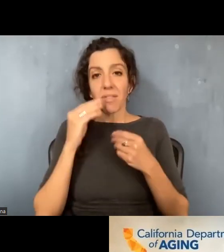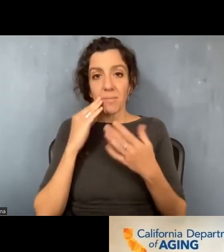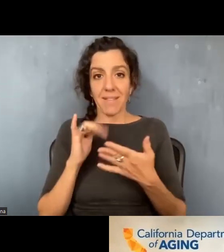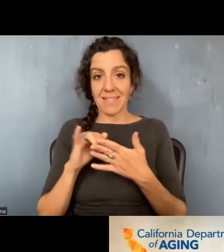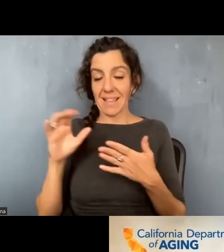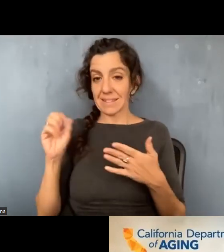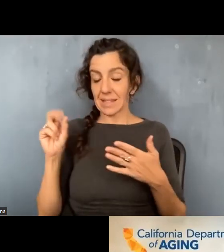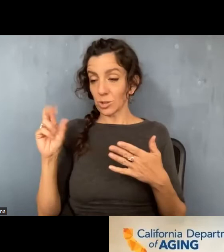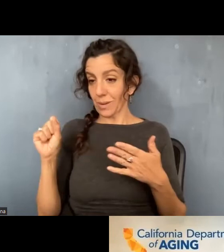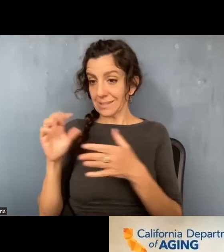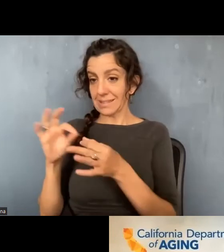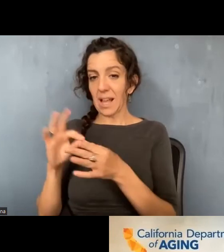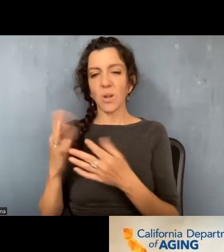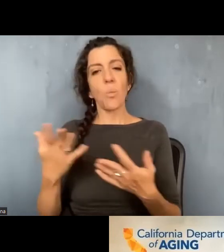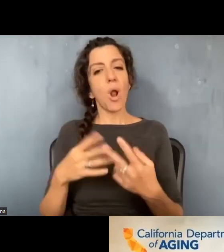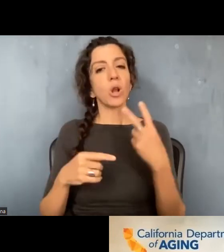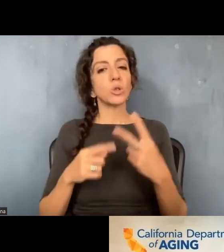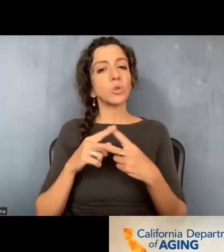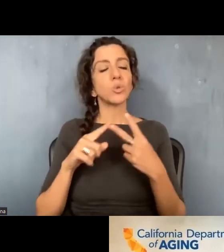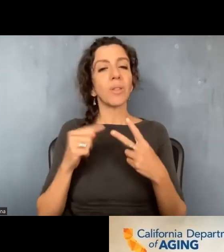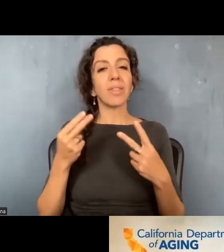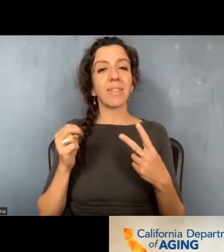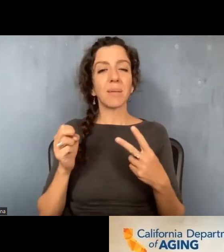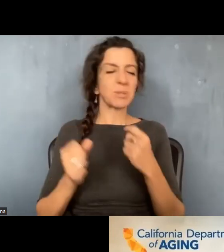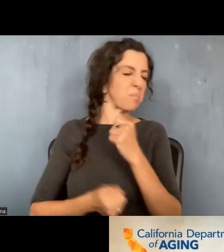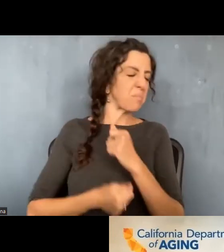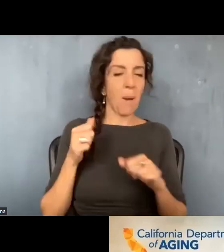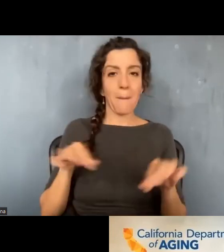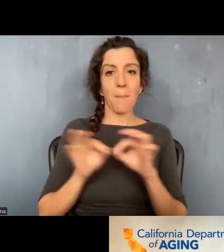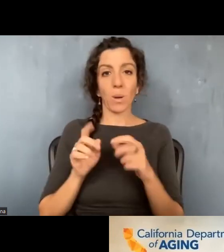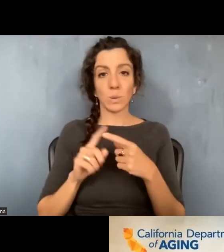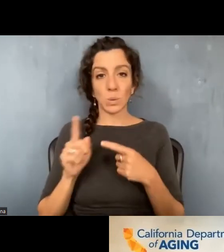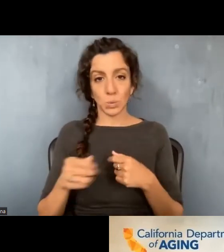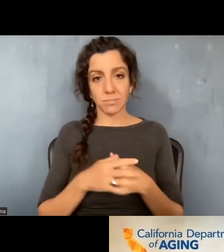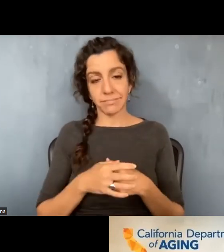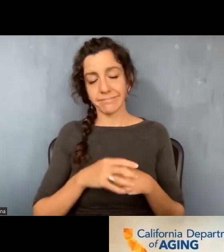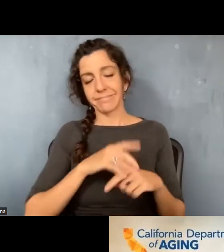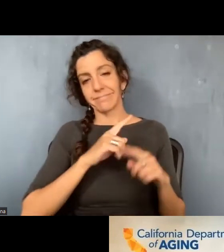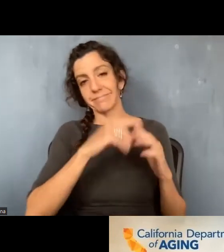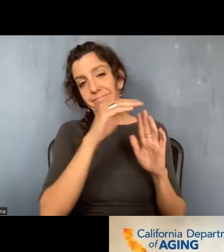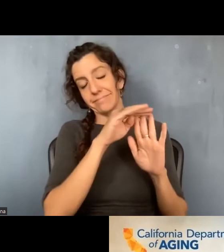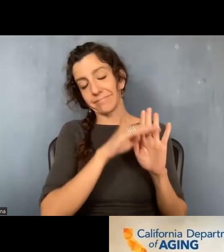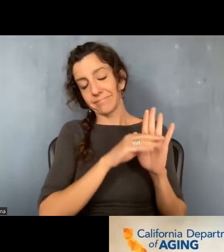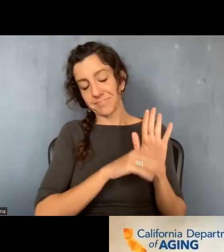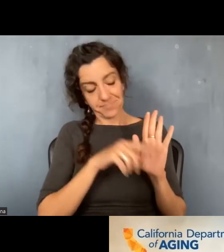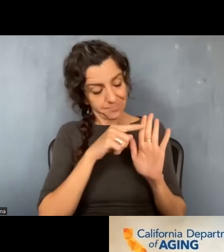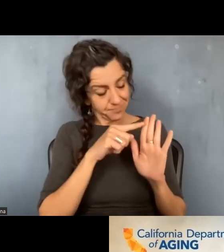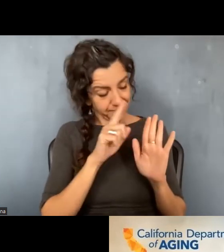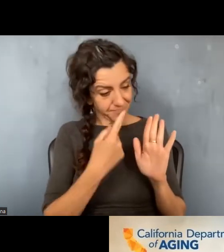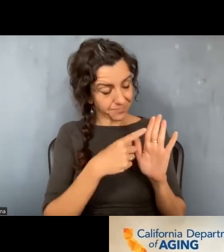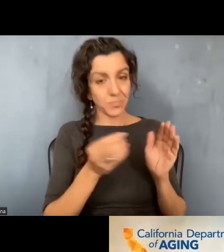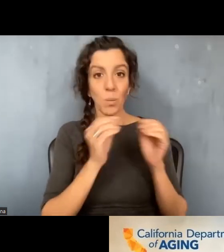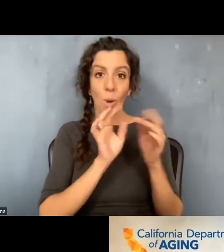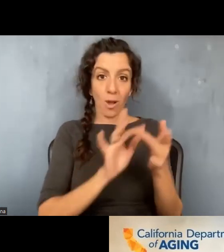had, what 2 themes do you find is most important to you? So we've got, the first theme of more outreach needed.